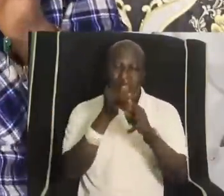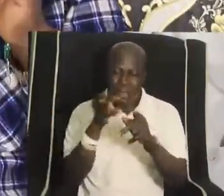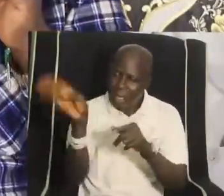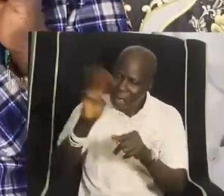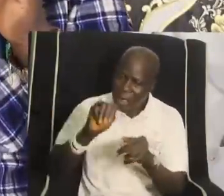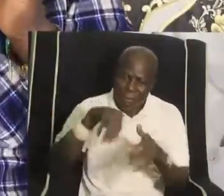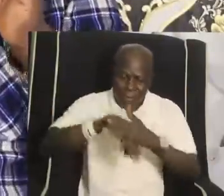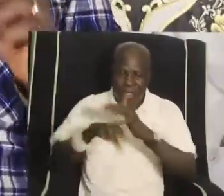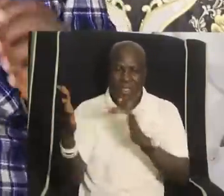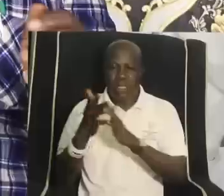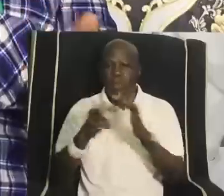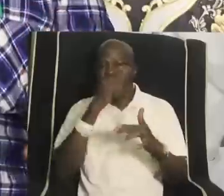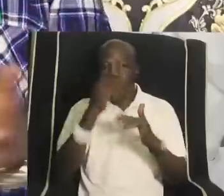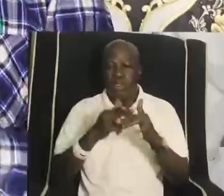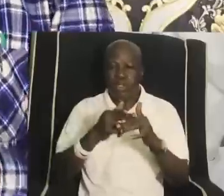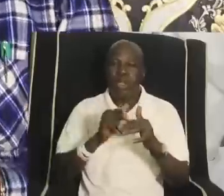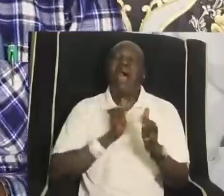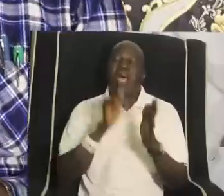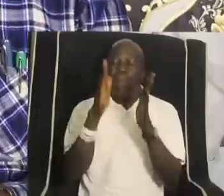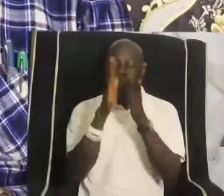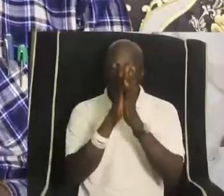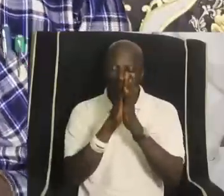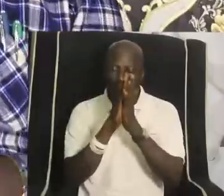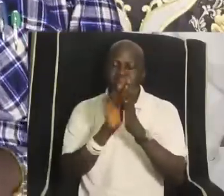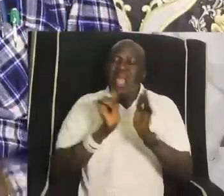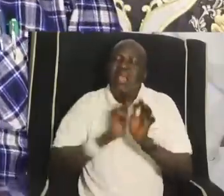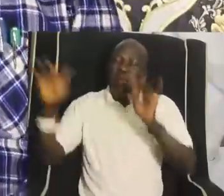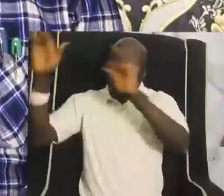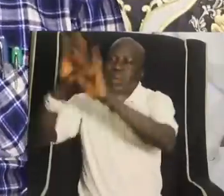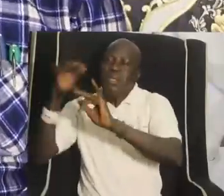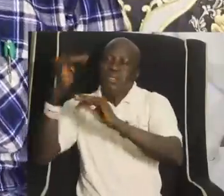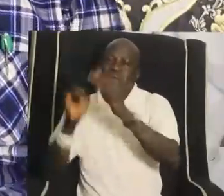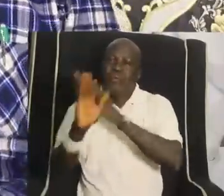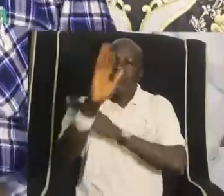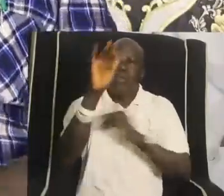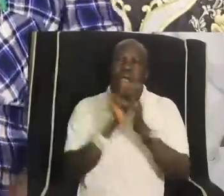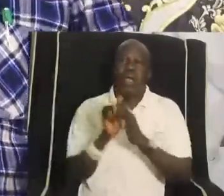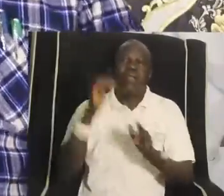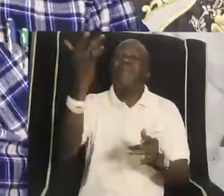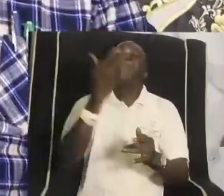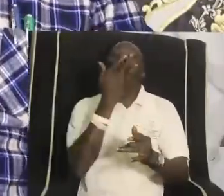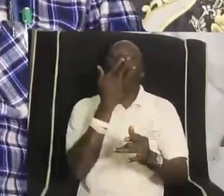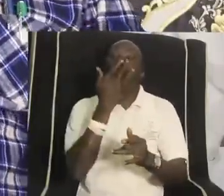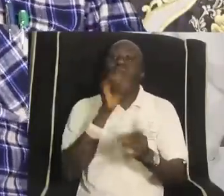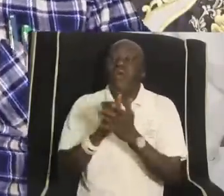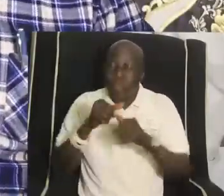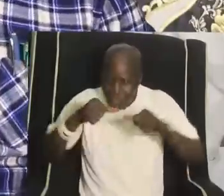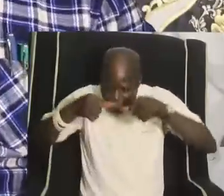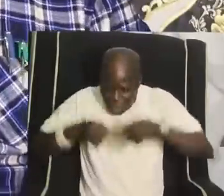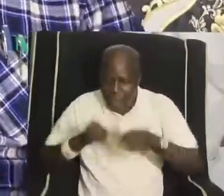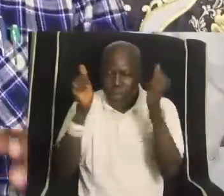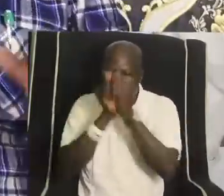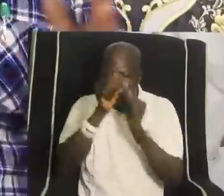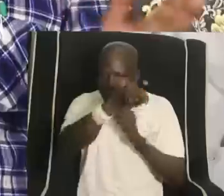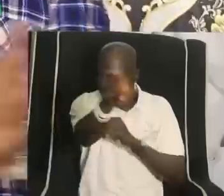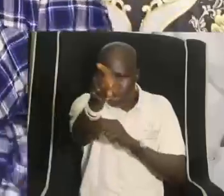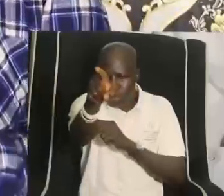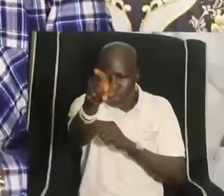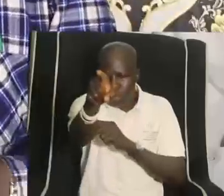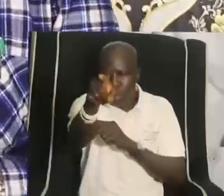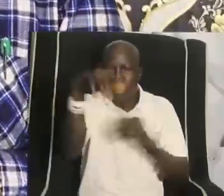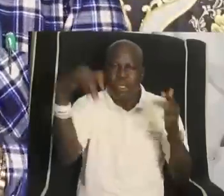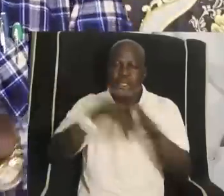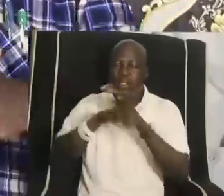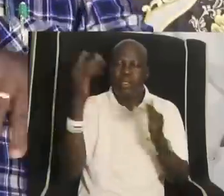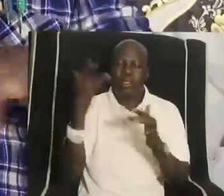response. No oruko Jesu. In the name of Jesus. I pray. Anu Olorun. Mercy. Atoju rere e. And his favor. O ma ba gbe loruko Jesu. Be with